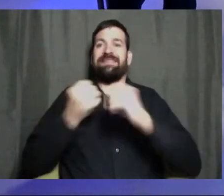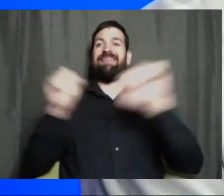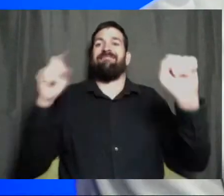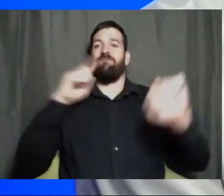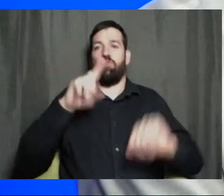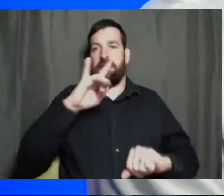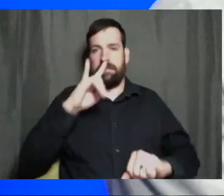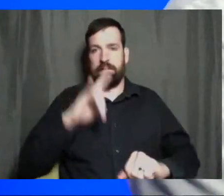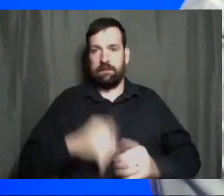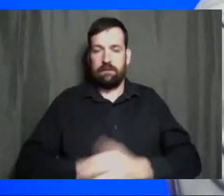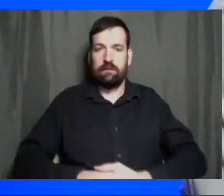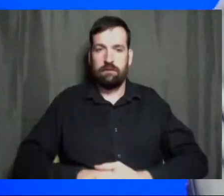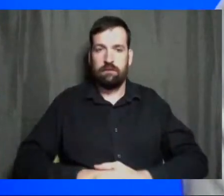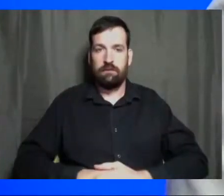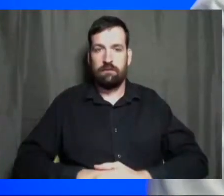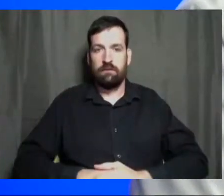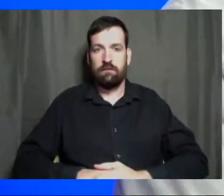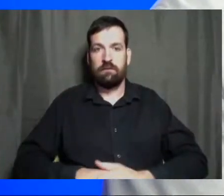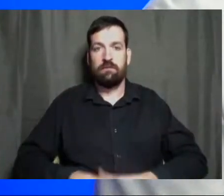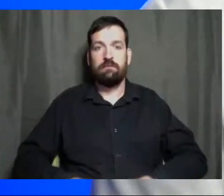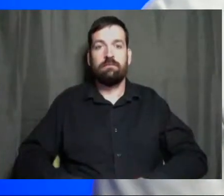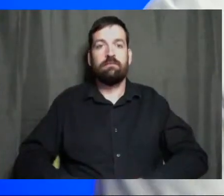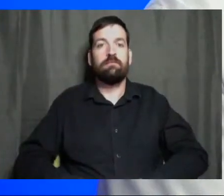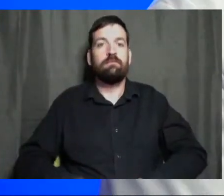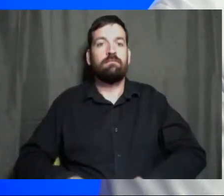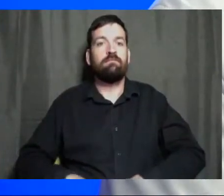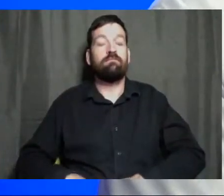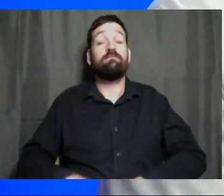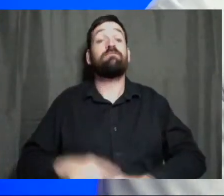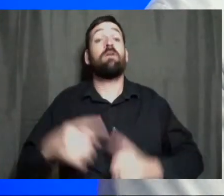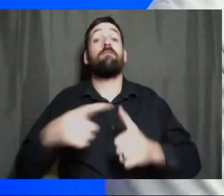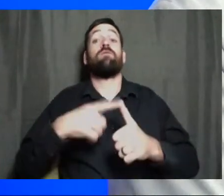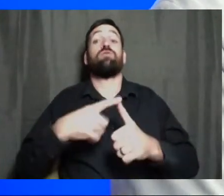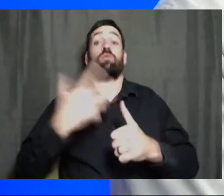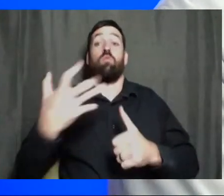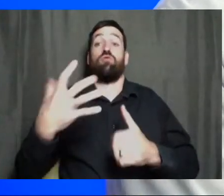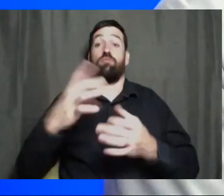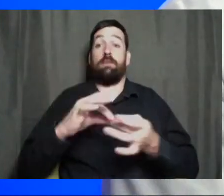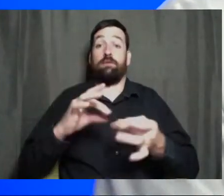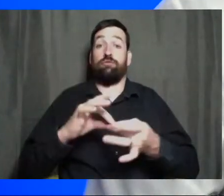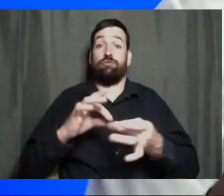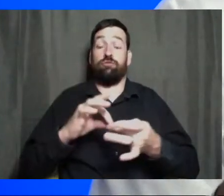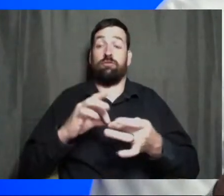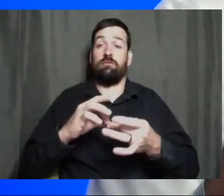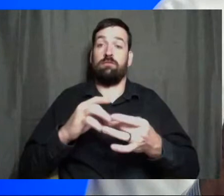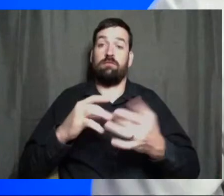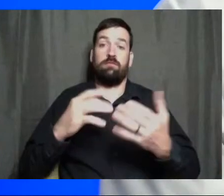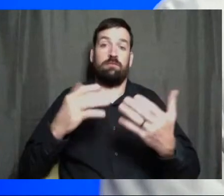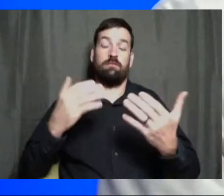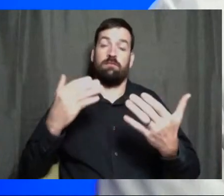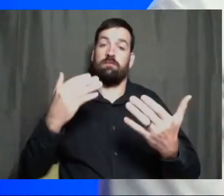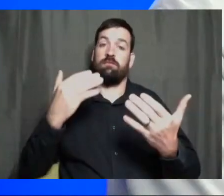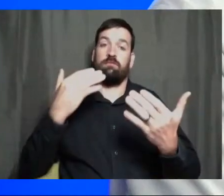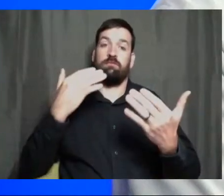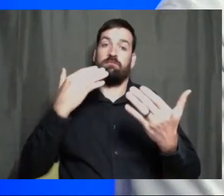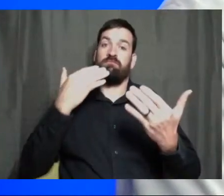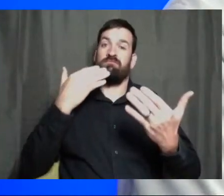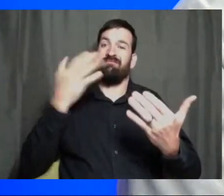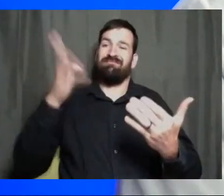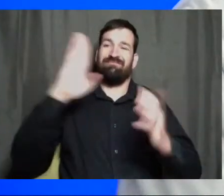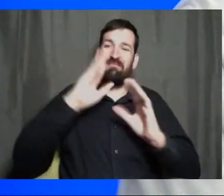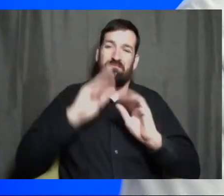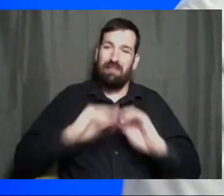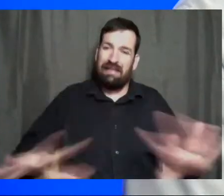Right. Well, the first thing I want to say is God bless our teachers,